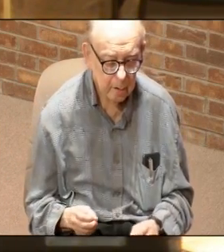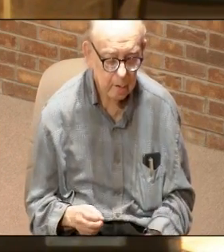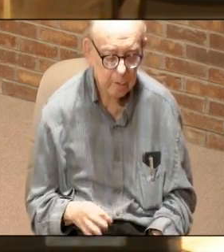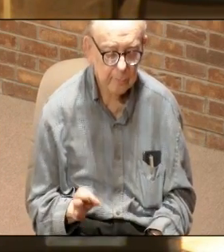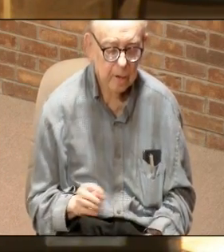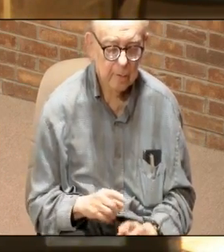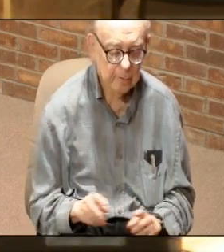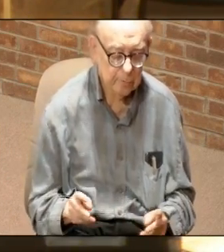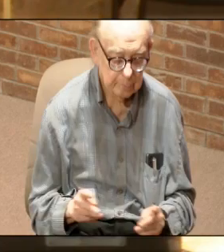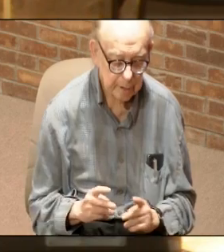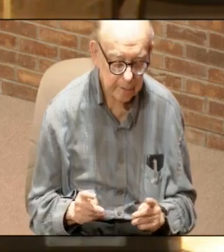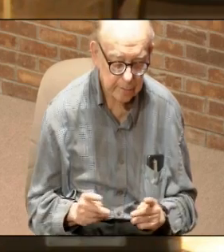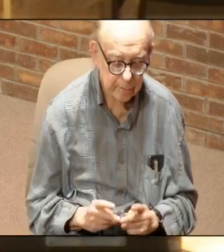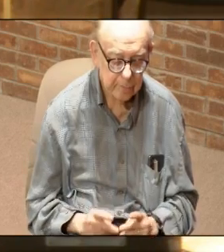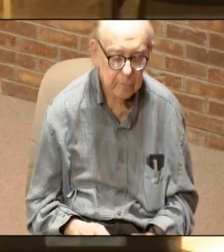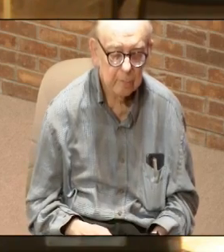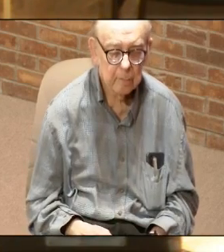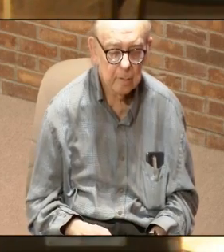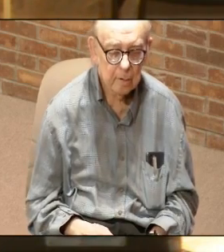those places.